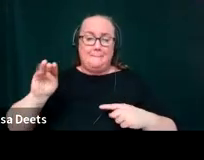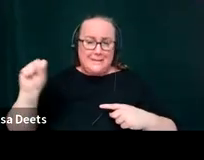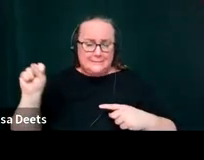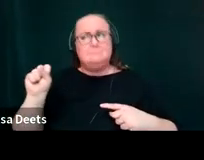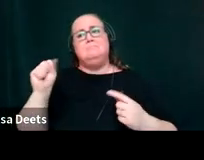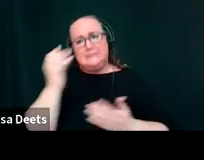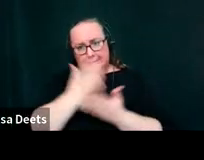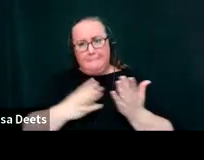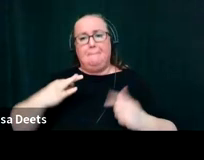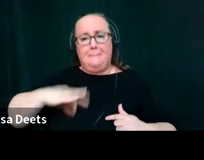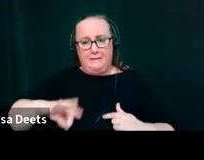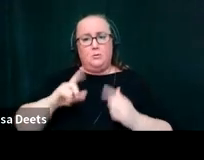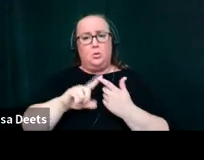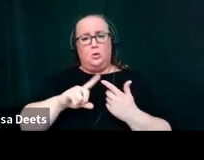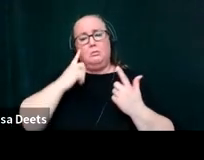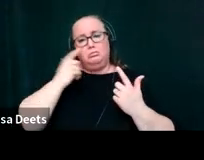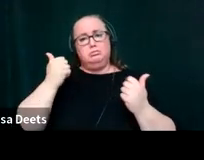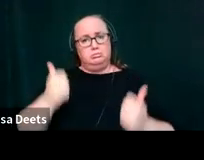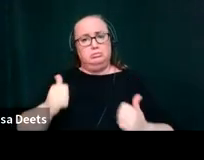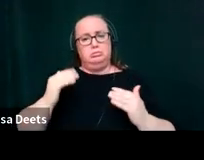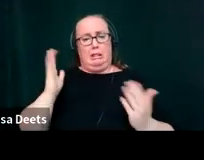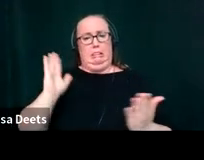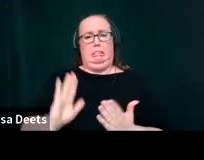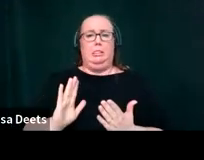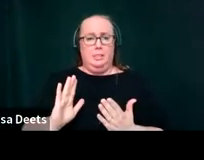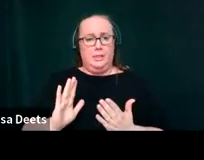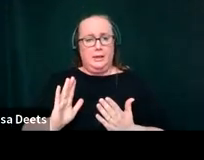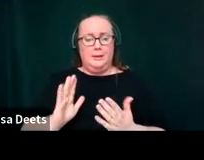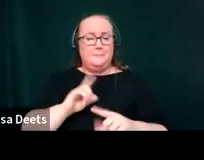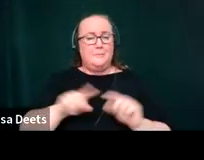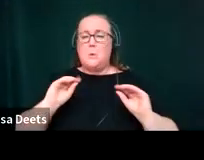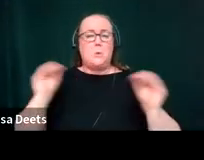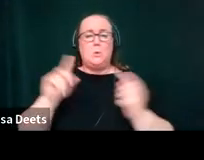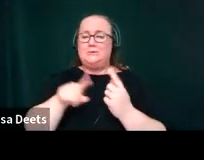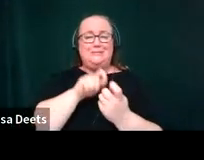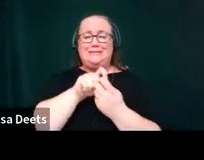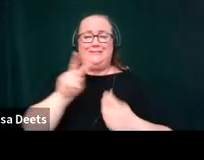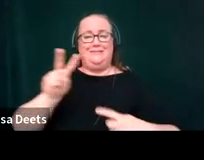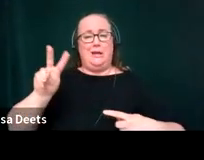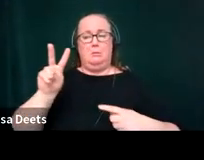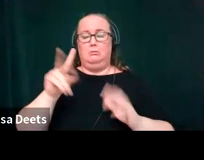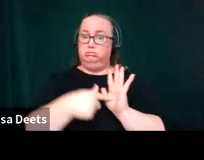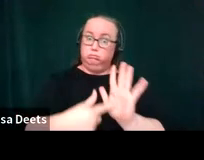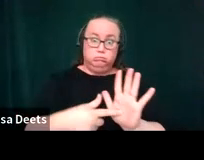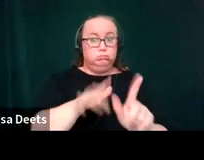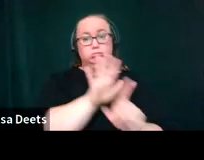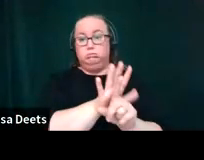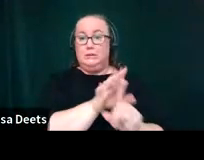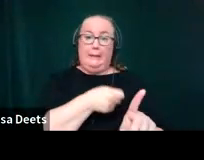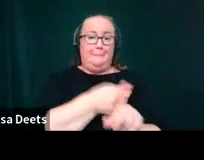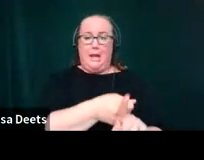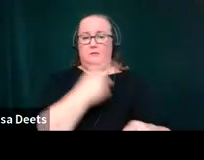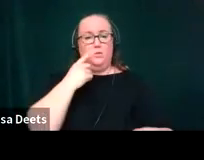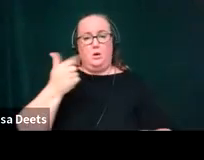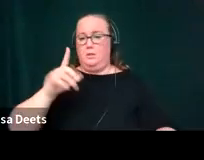in preventing macular degeneration. However, there's no vitamin product that has shown a clinically impactful benefit in